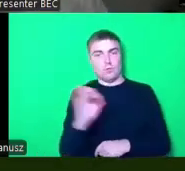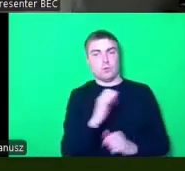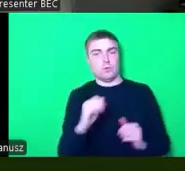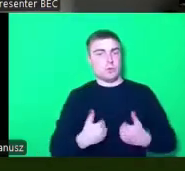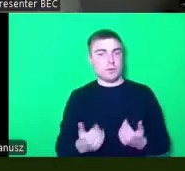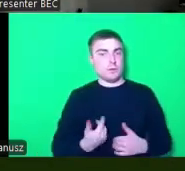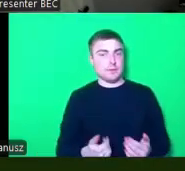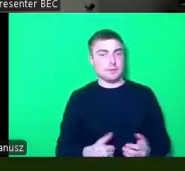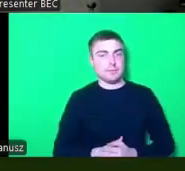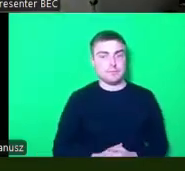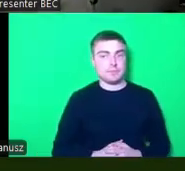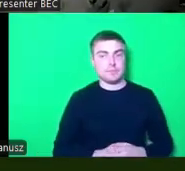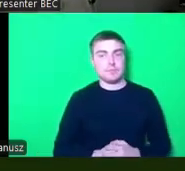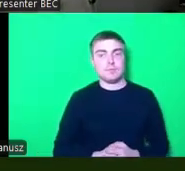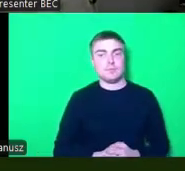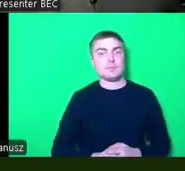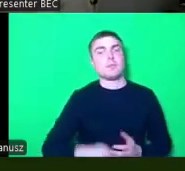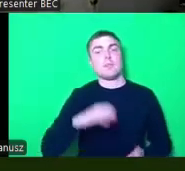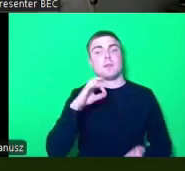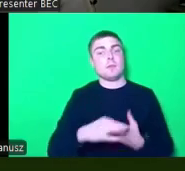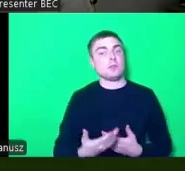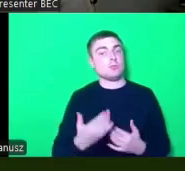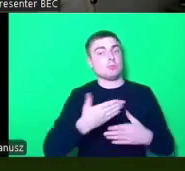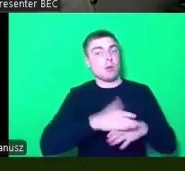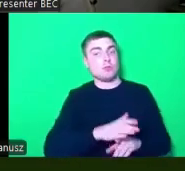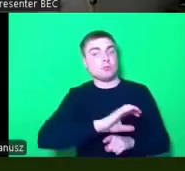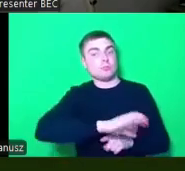land sharing has been proposed for all these multifunctional